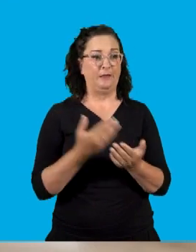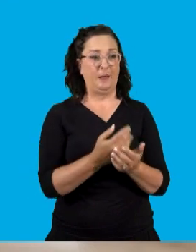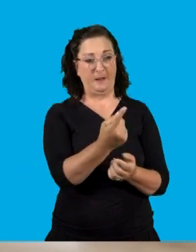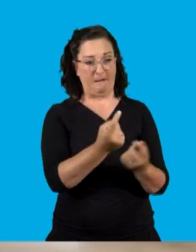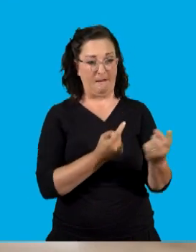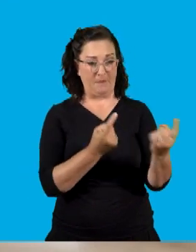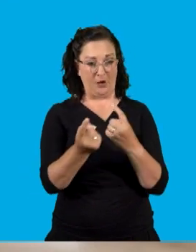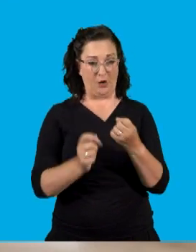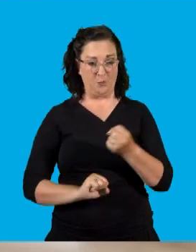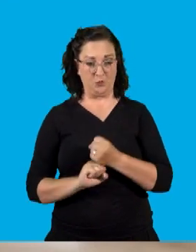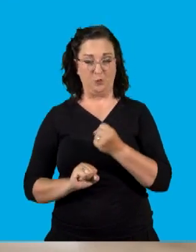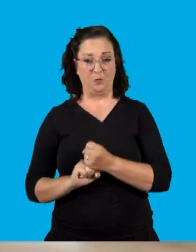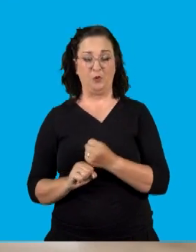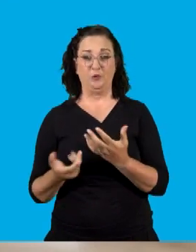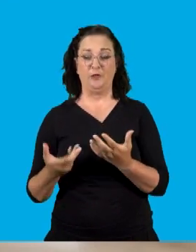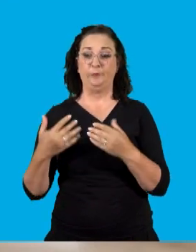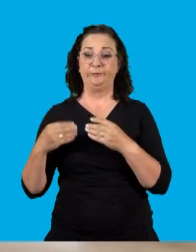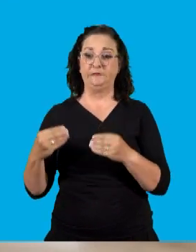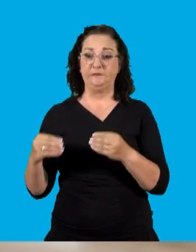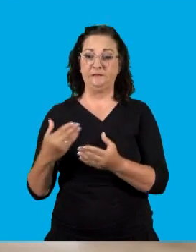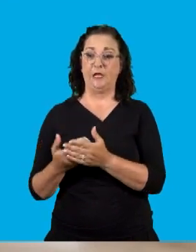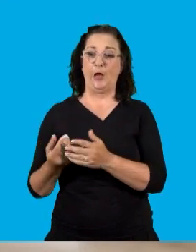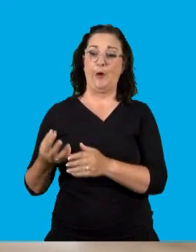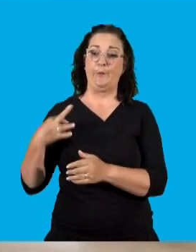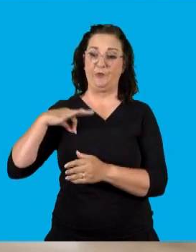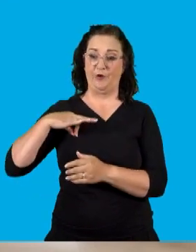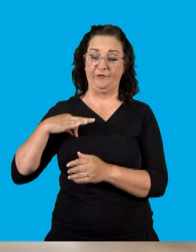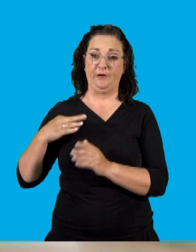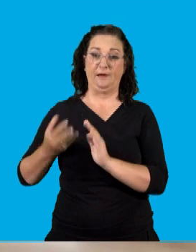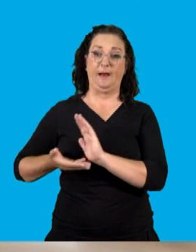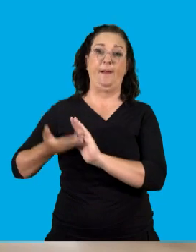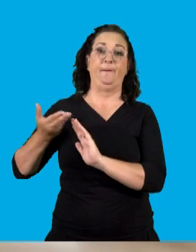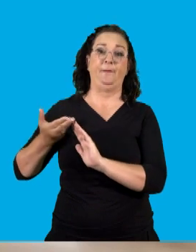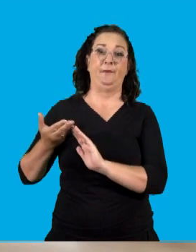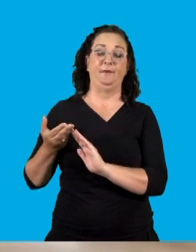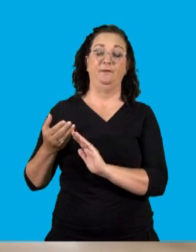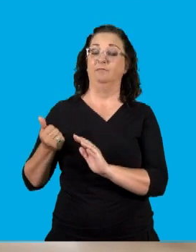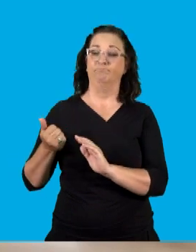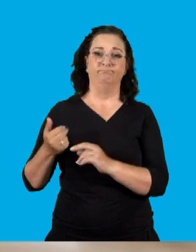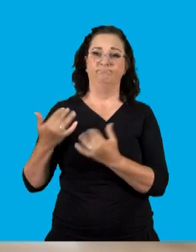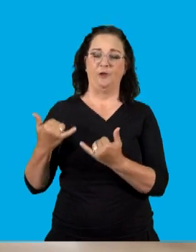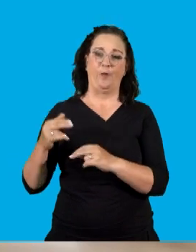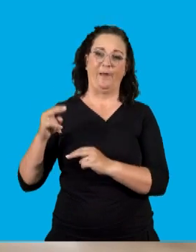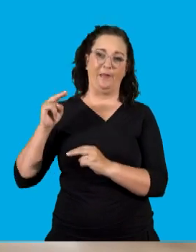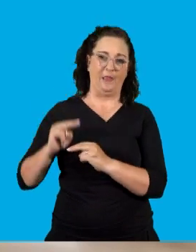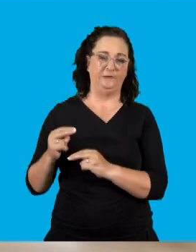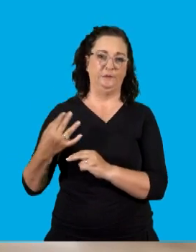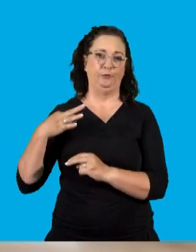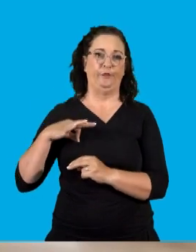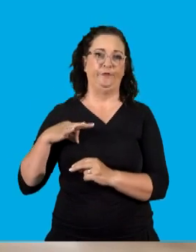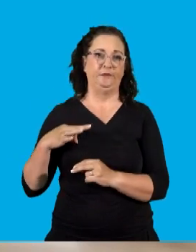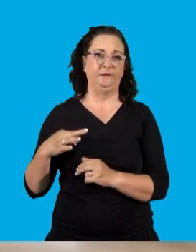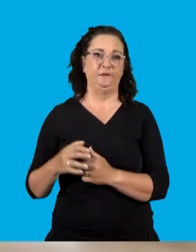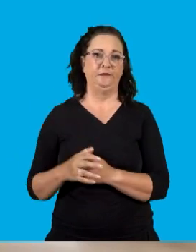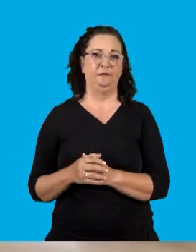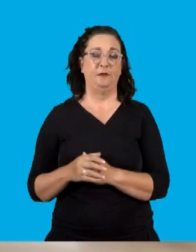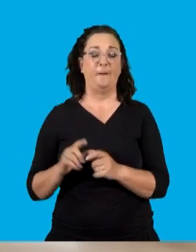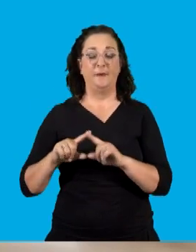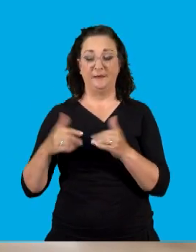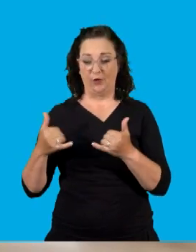their products so that business can make profits. So those profits that are being made, they are less. And in those particular less profits,